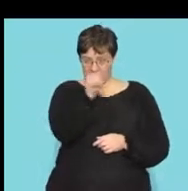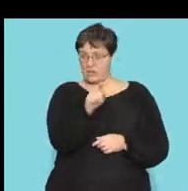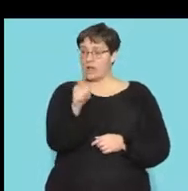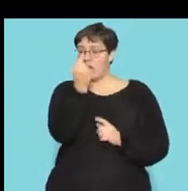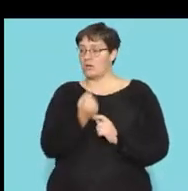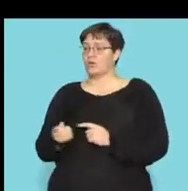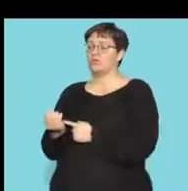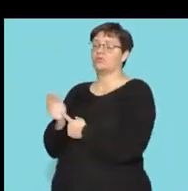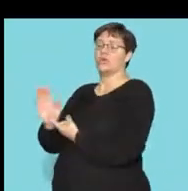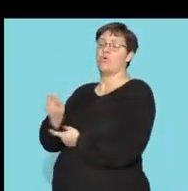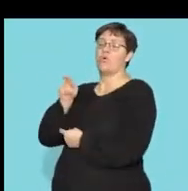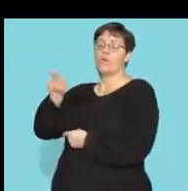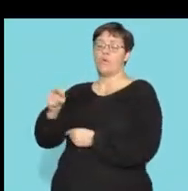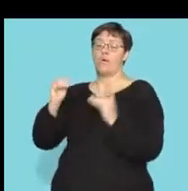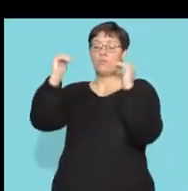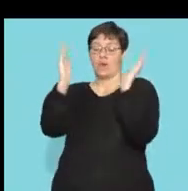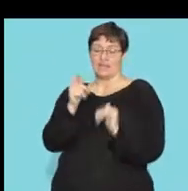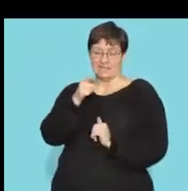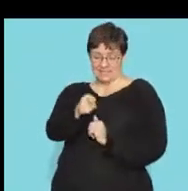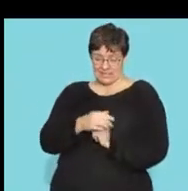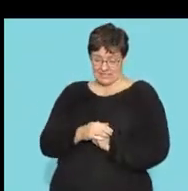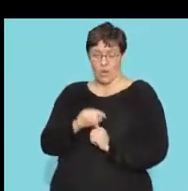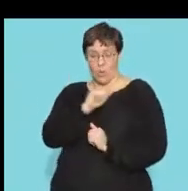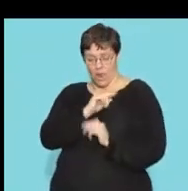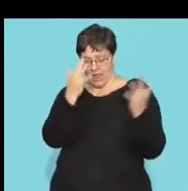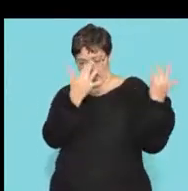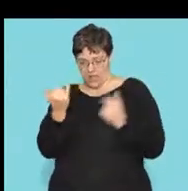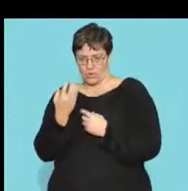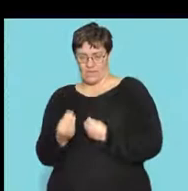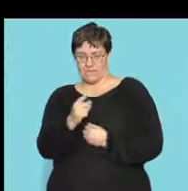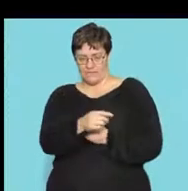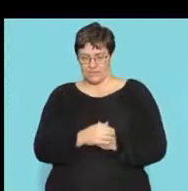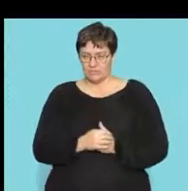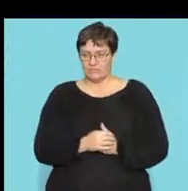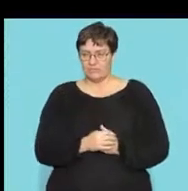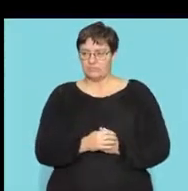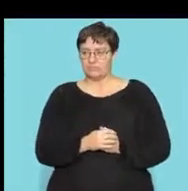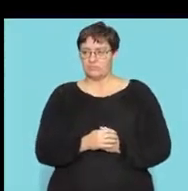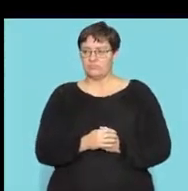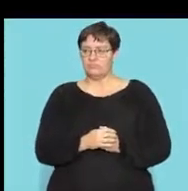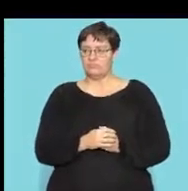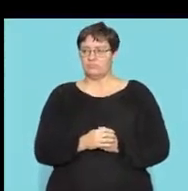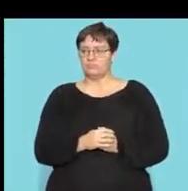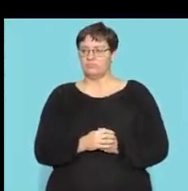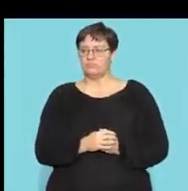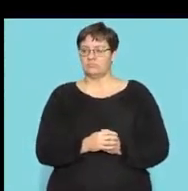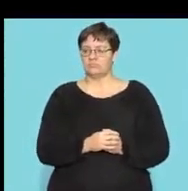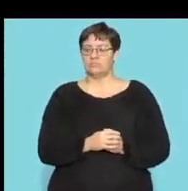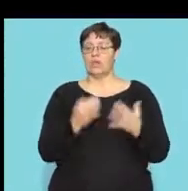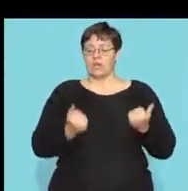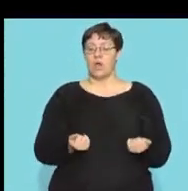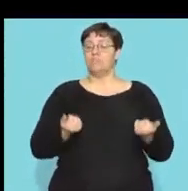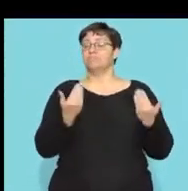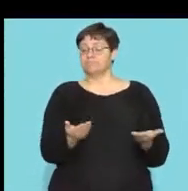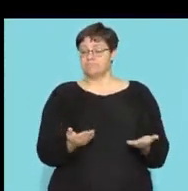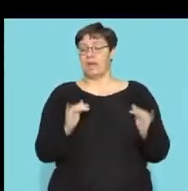it in your brackets as part of your calculation. Okay, now we come to the provision for bad debts,